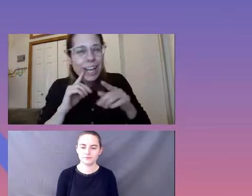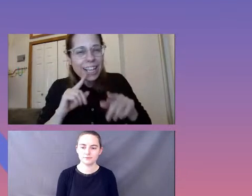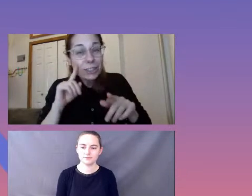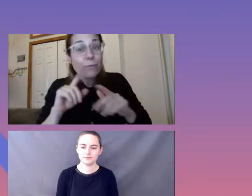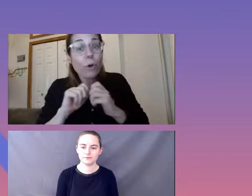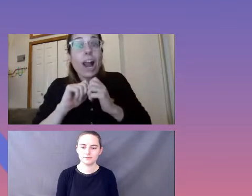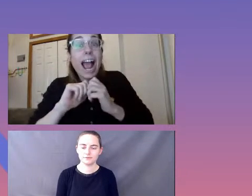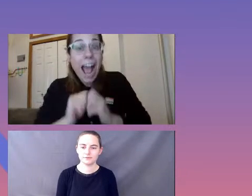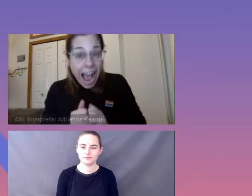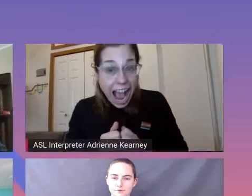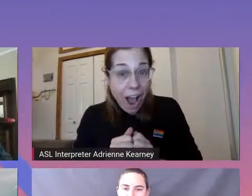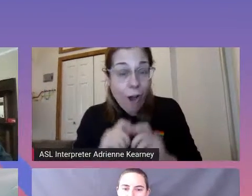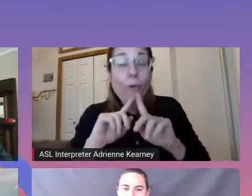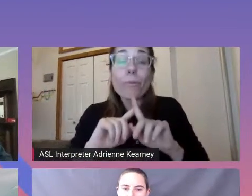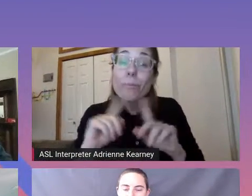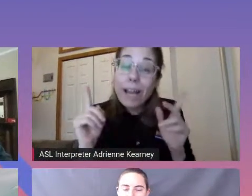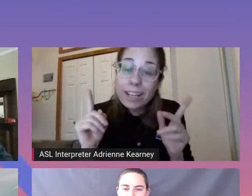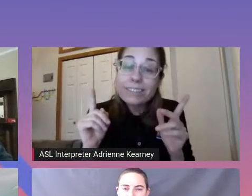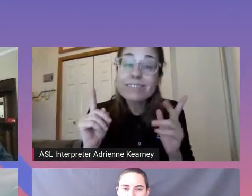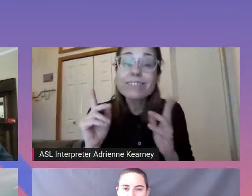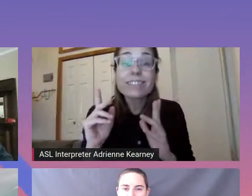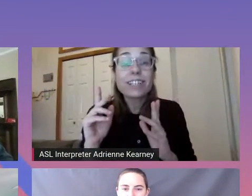biggest like